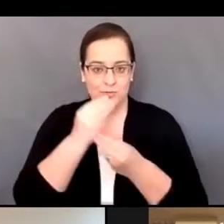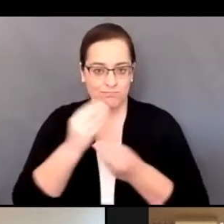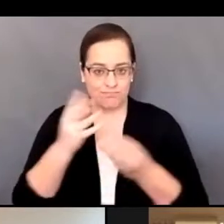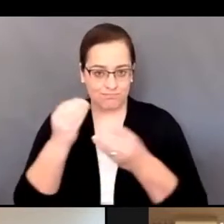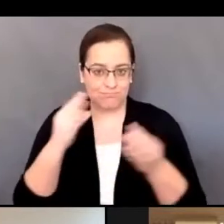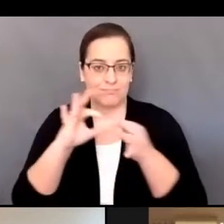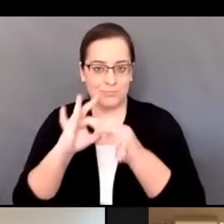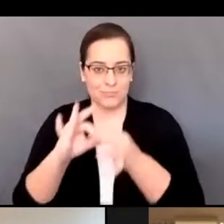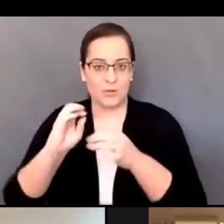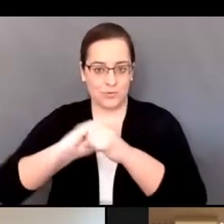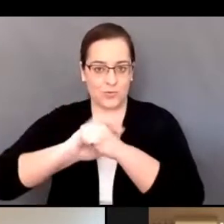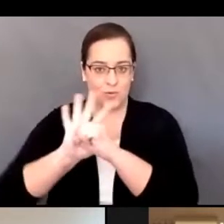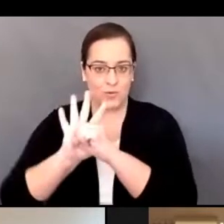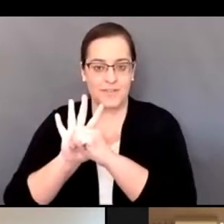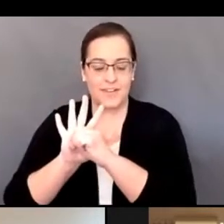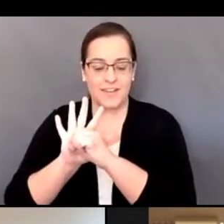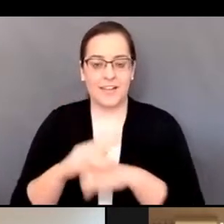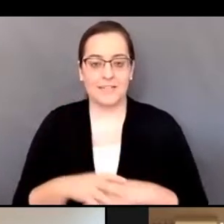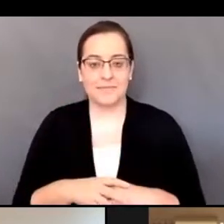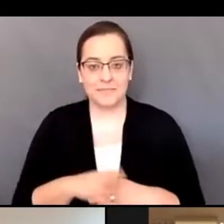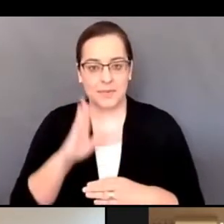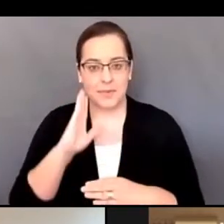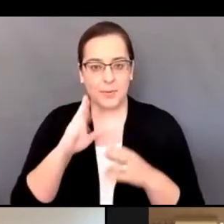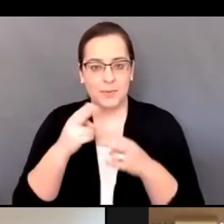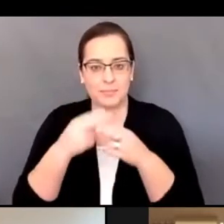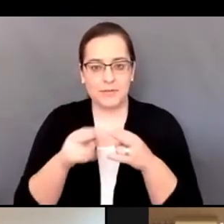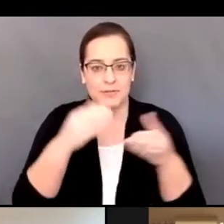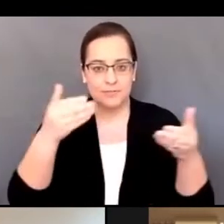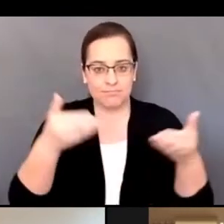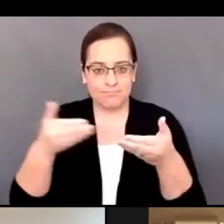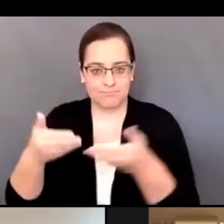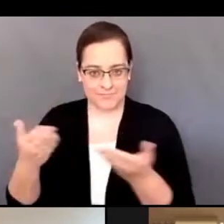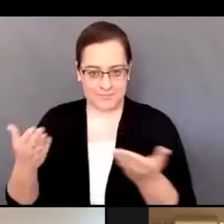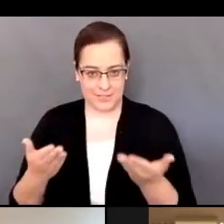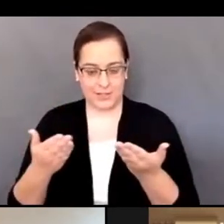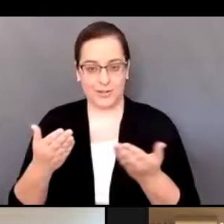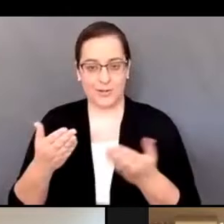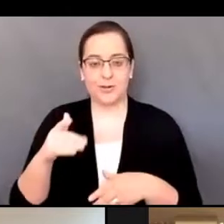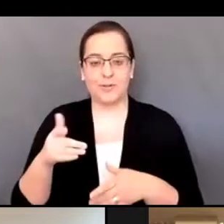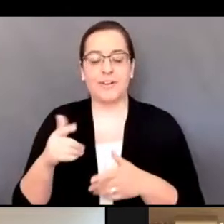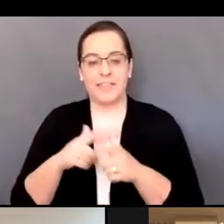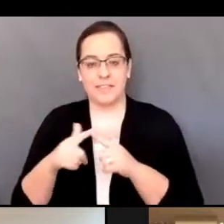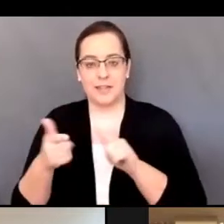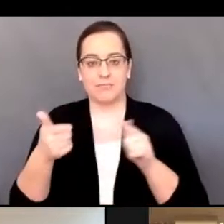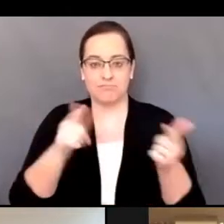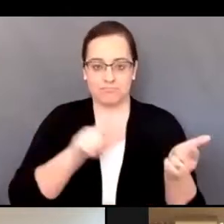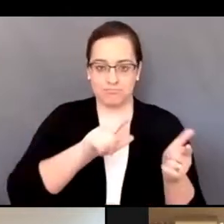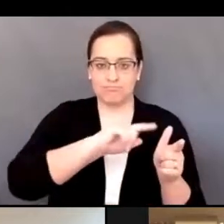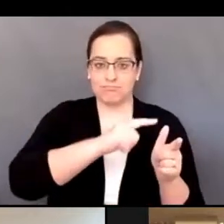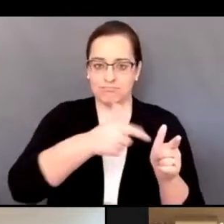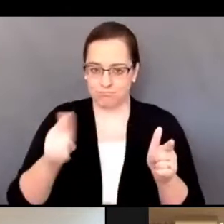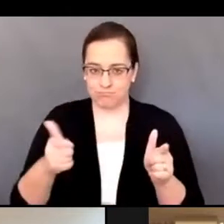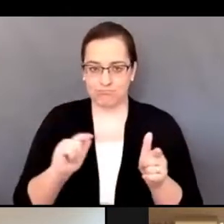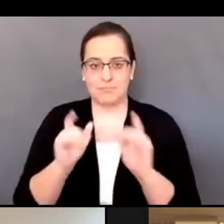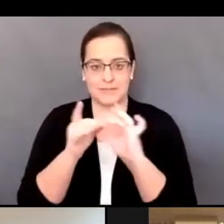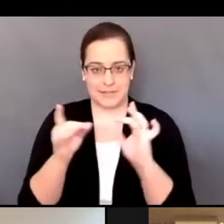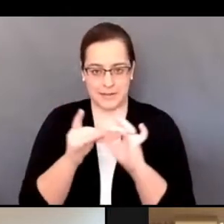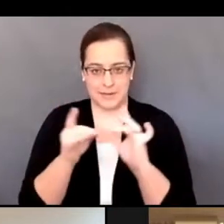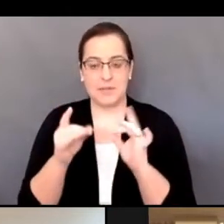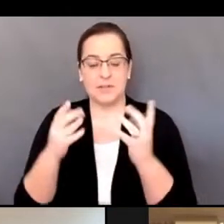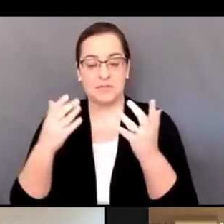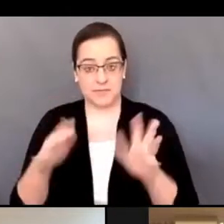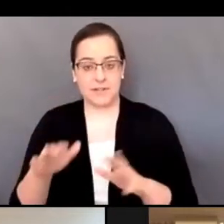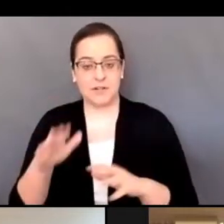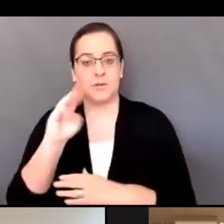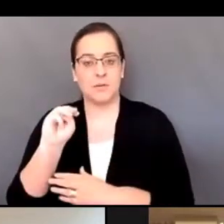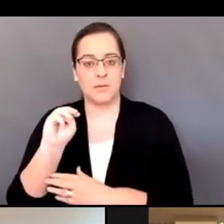COVID-19 information and updates. I will briefly introduce who's on our panel, and I'll turn it over to our panel for statements, and then they'll take questions from the